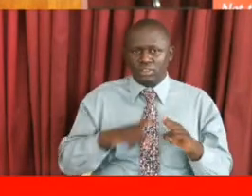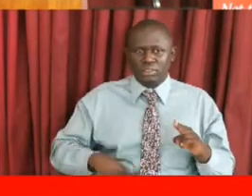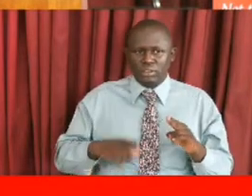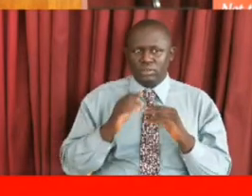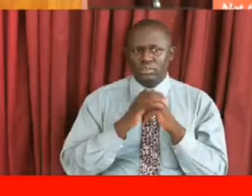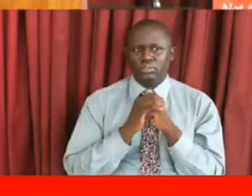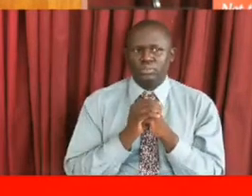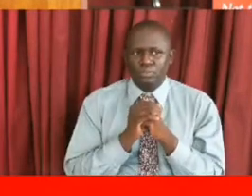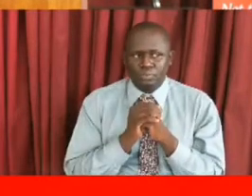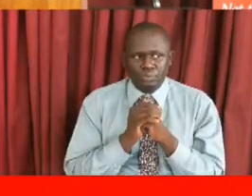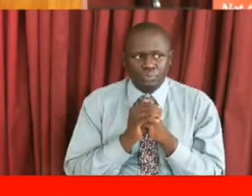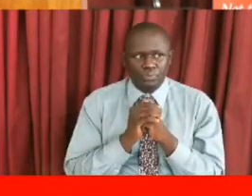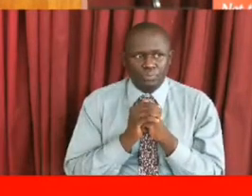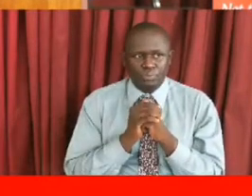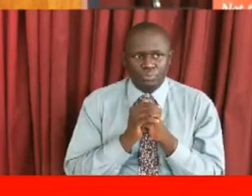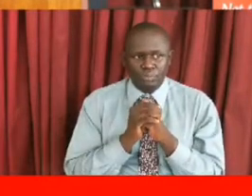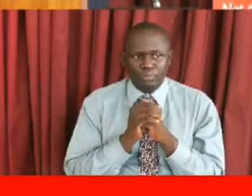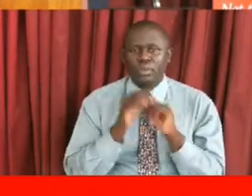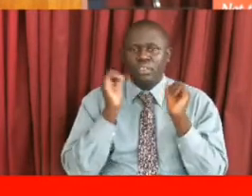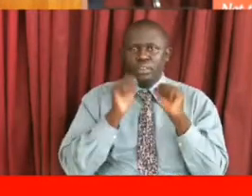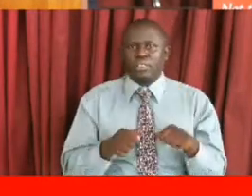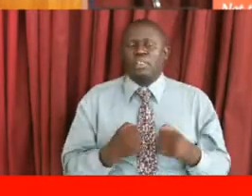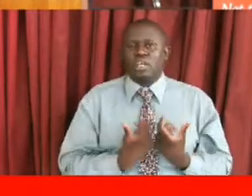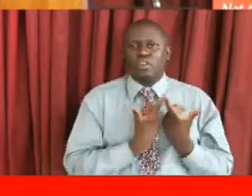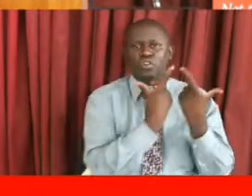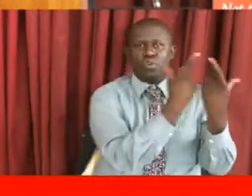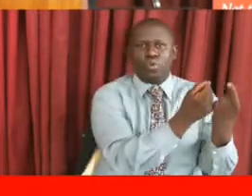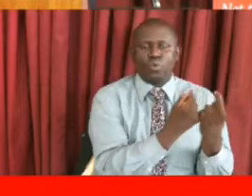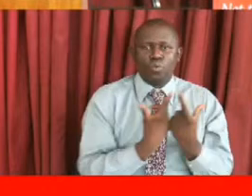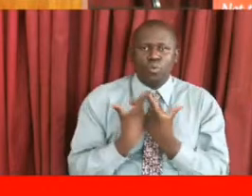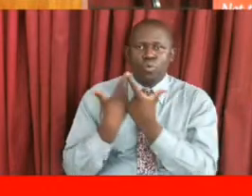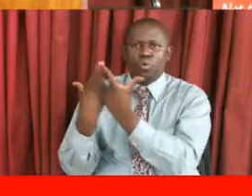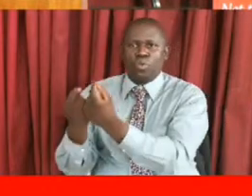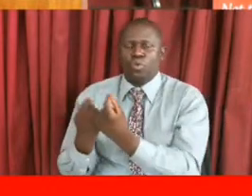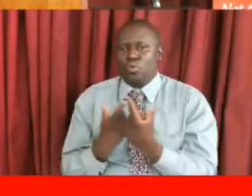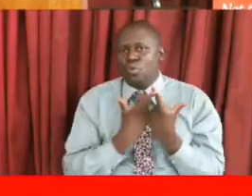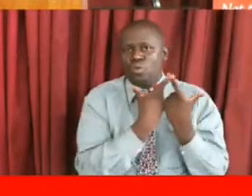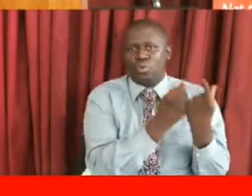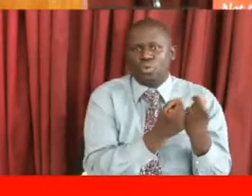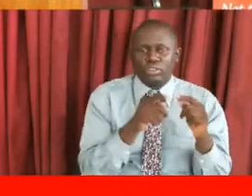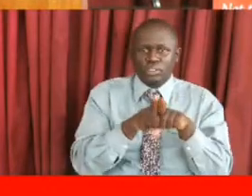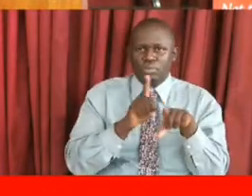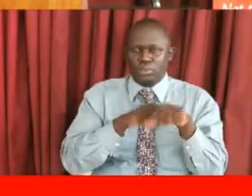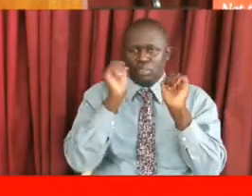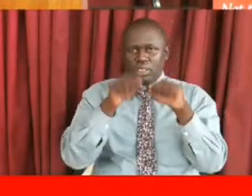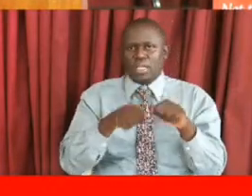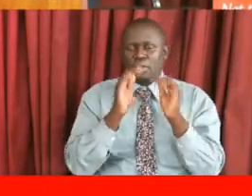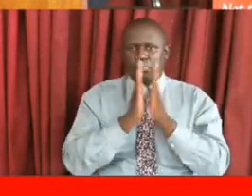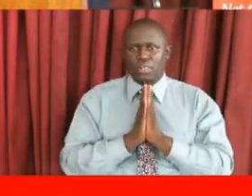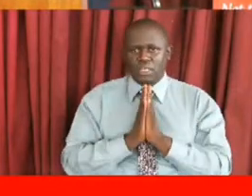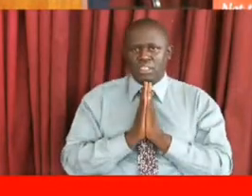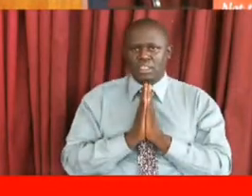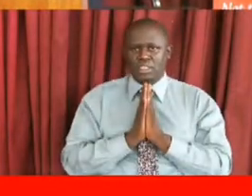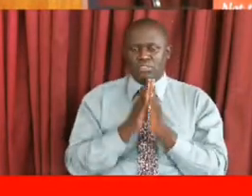Lord they can go to Stadium they can go forever they can pray for a